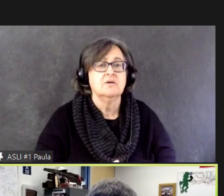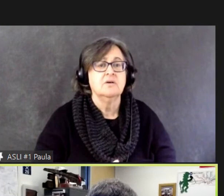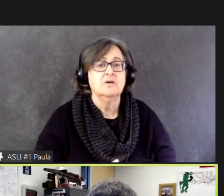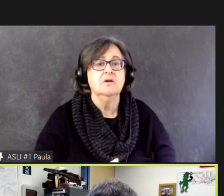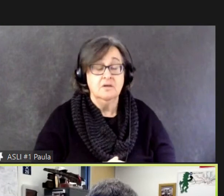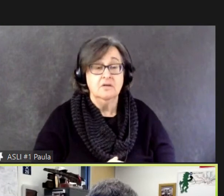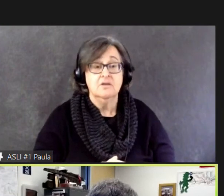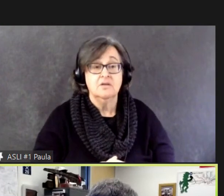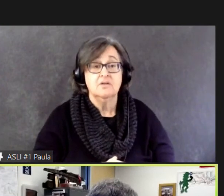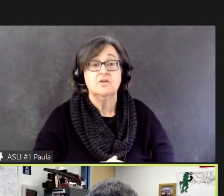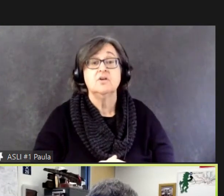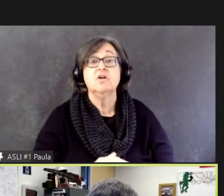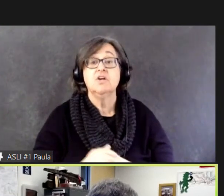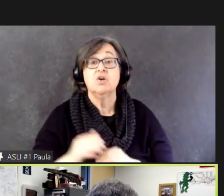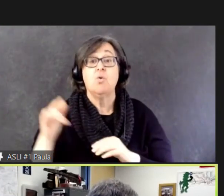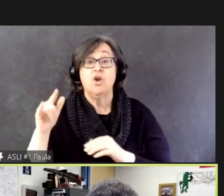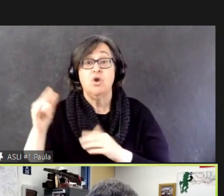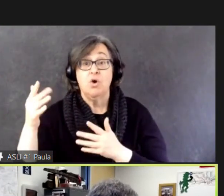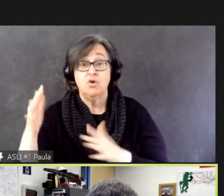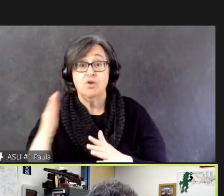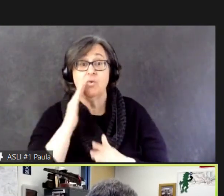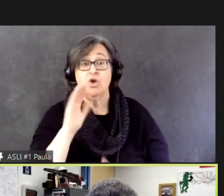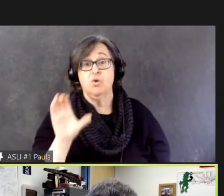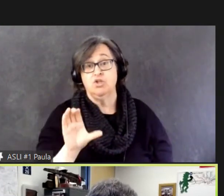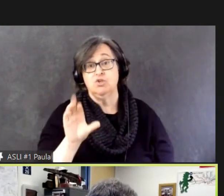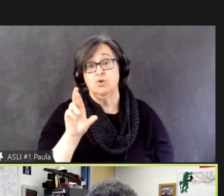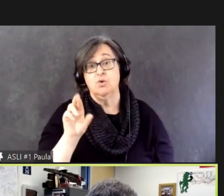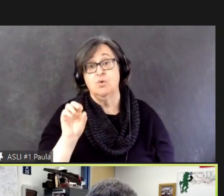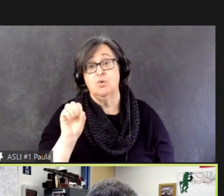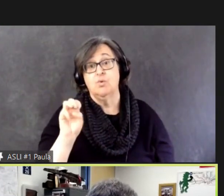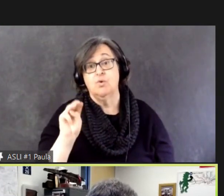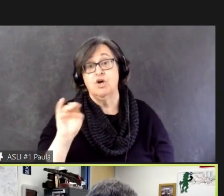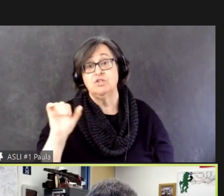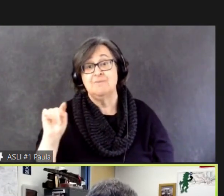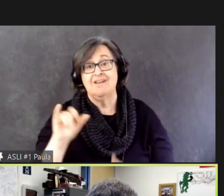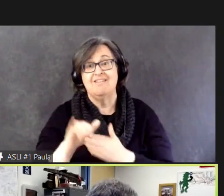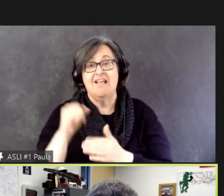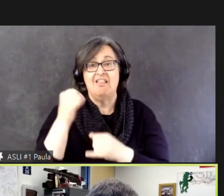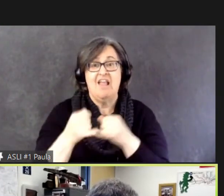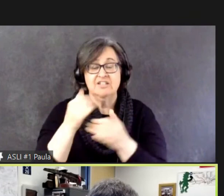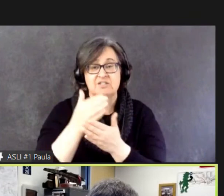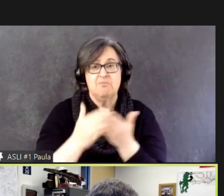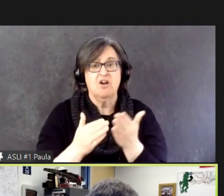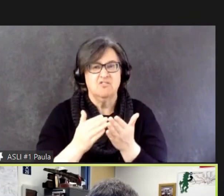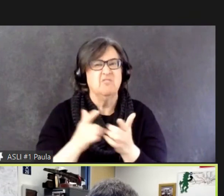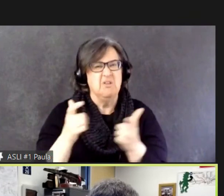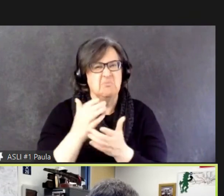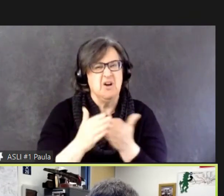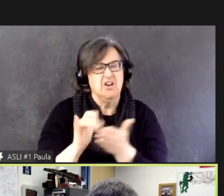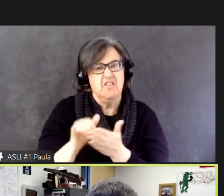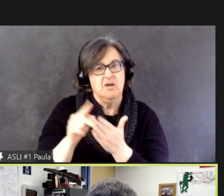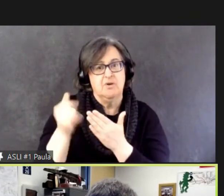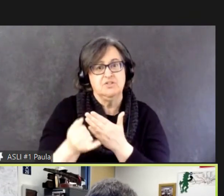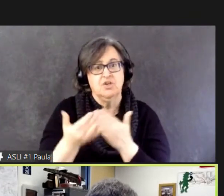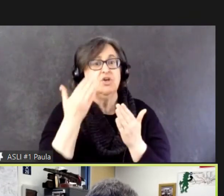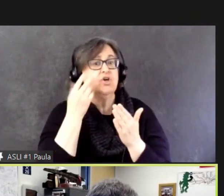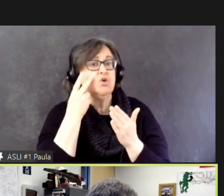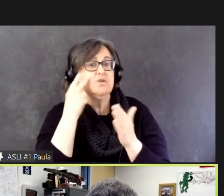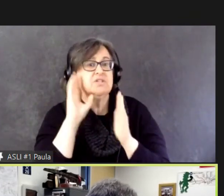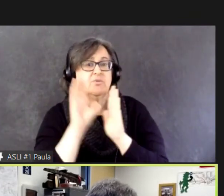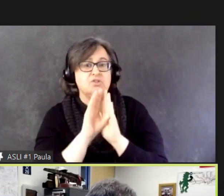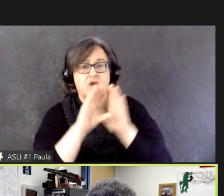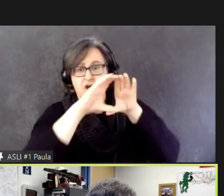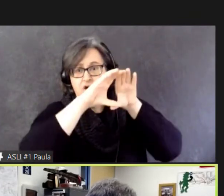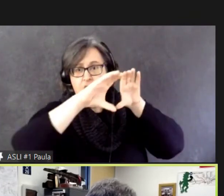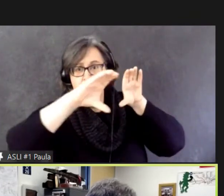So then shortly after O'Hare comes Rosemont, which is the last kind of major portion of this project. And so here's some photos of them installing conduits